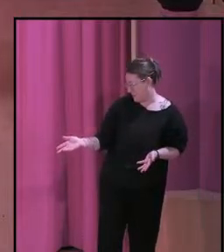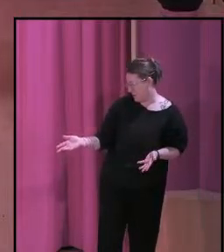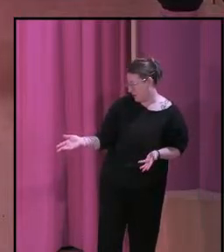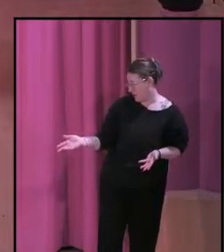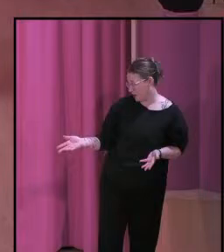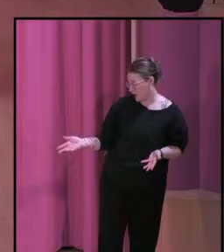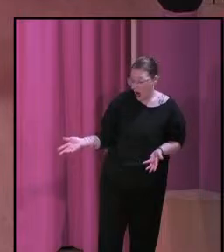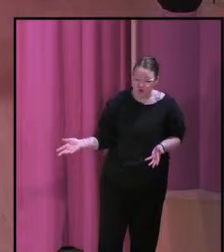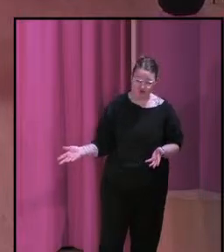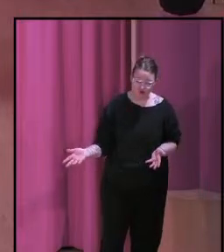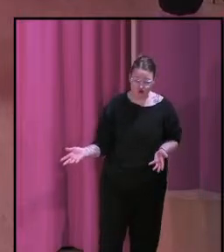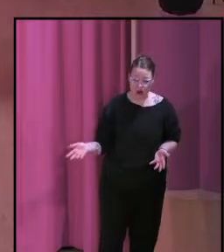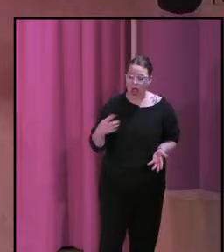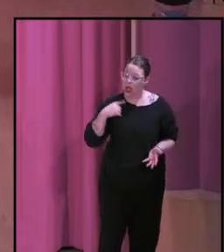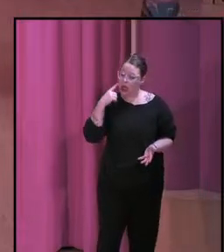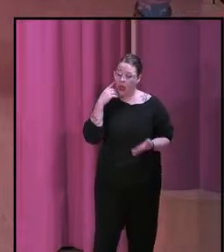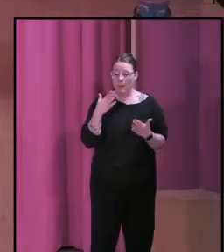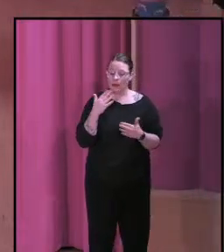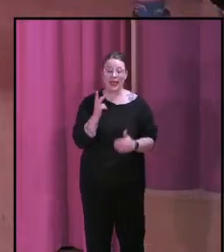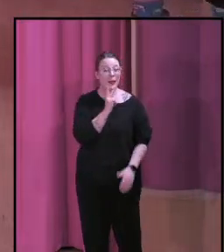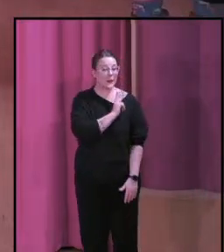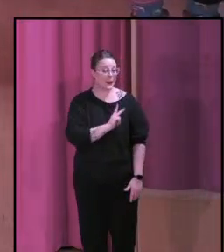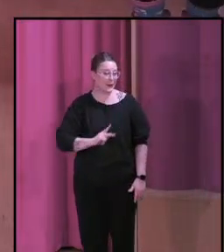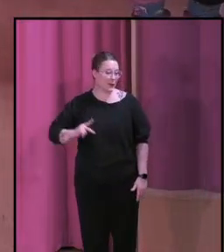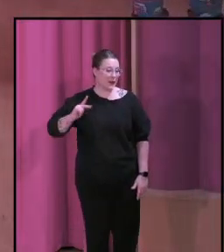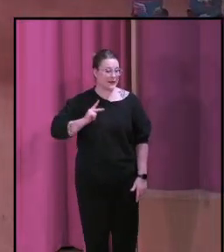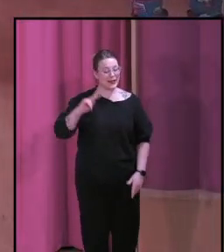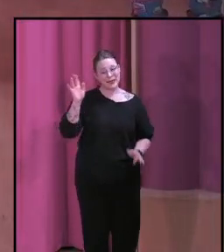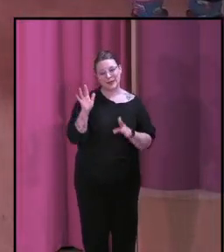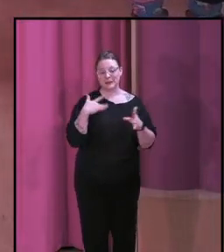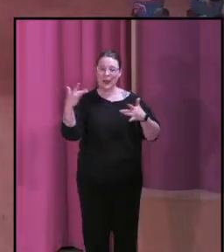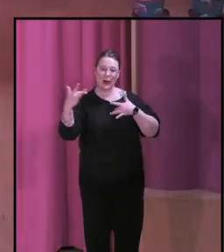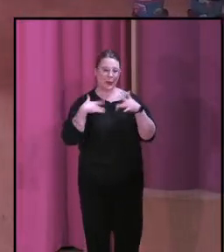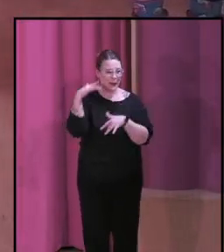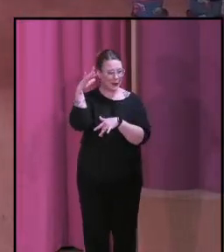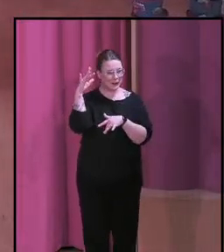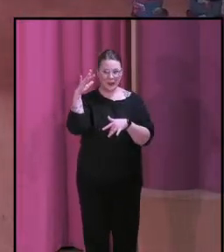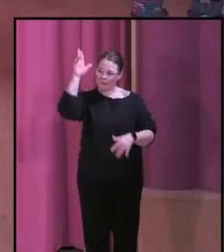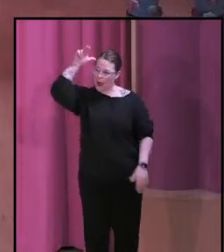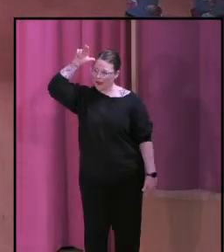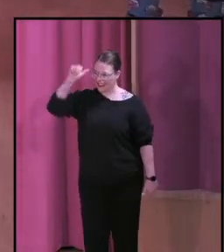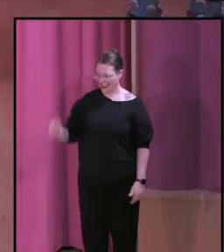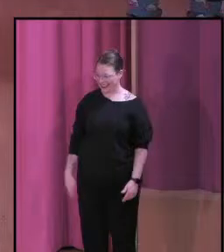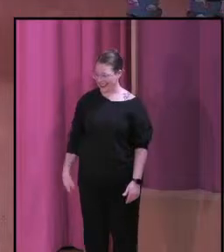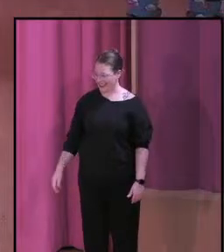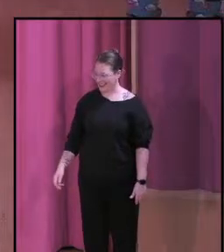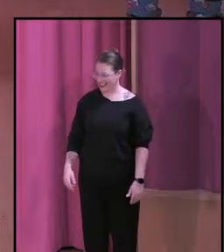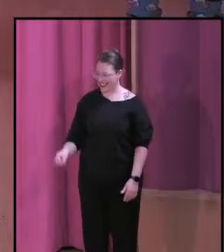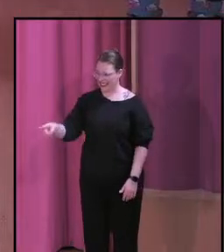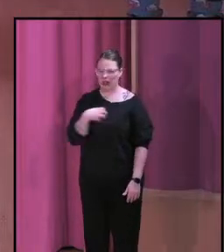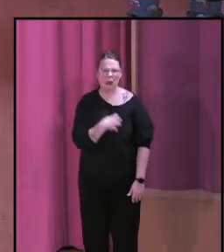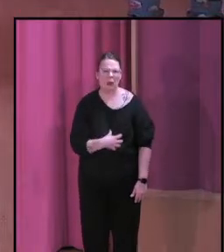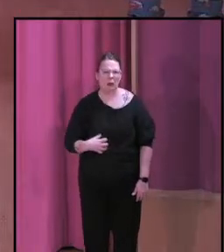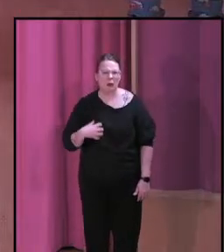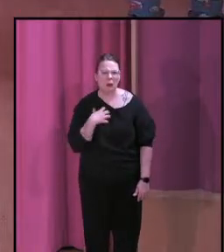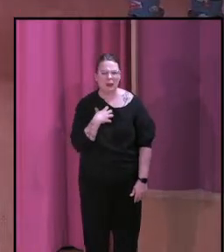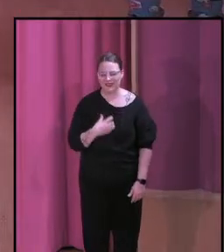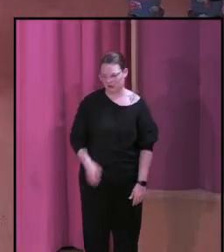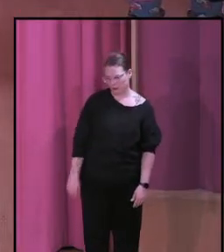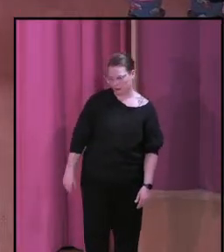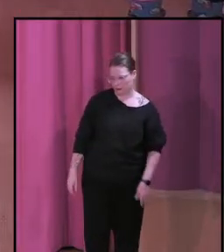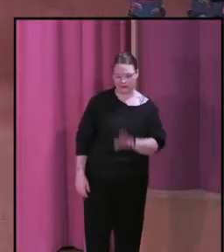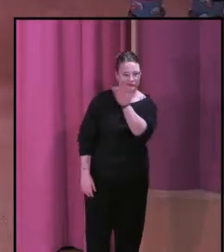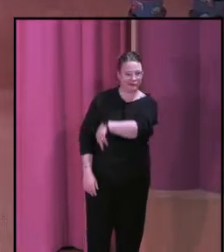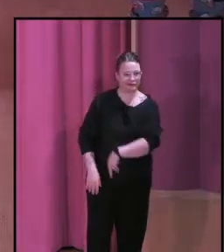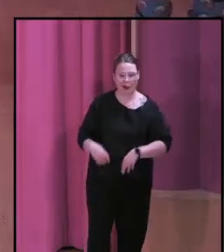No? I was thinking maybe Princess Sparkle Pony. No? Okay. We'll stick with Skull Crusher.